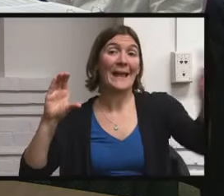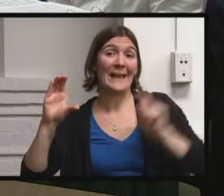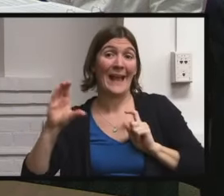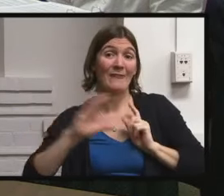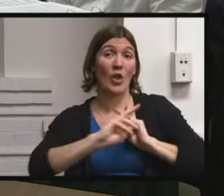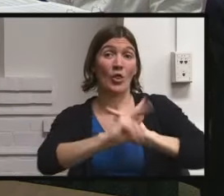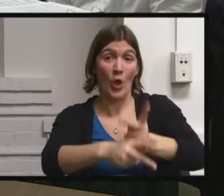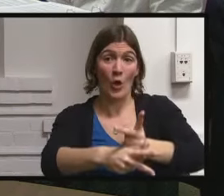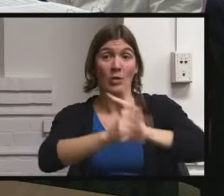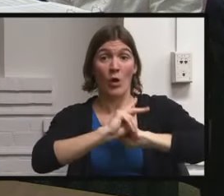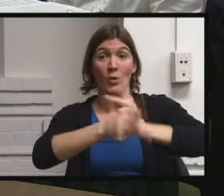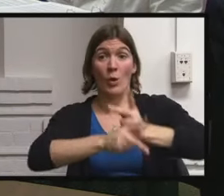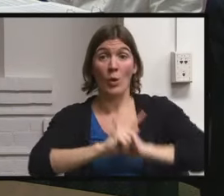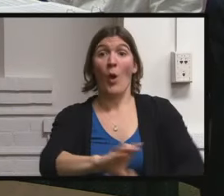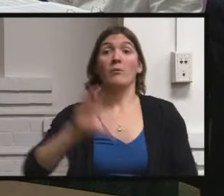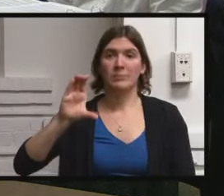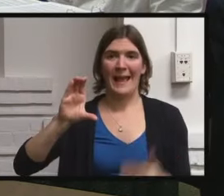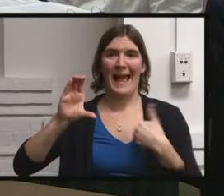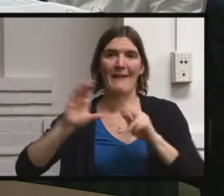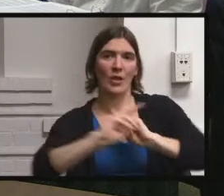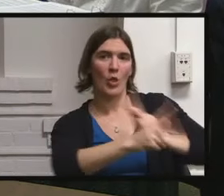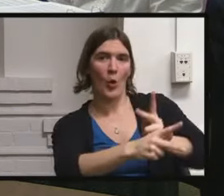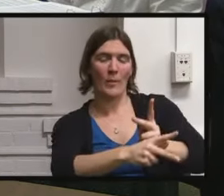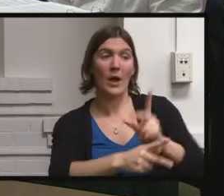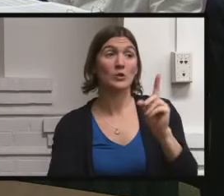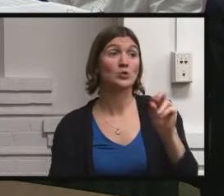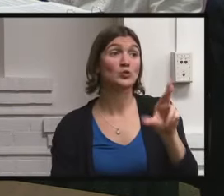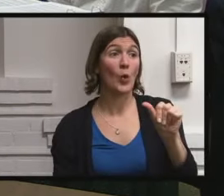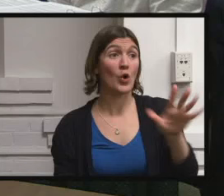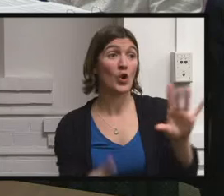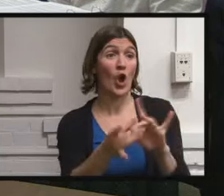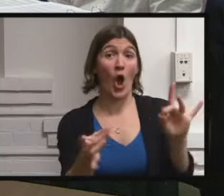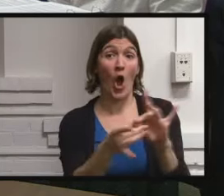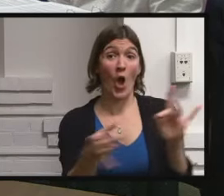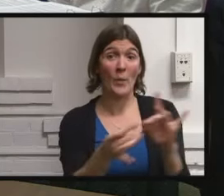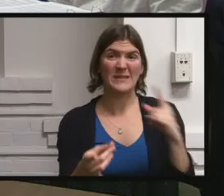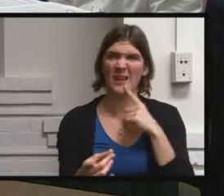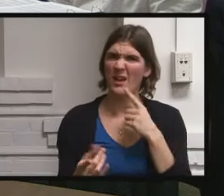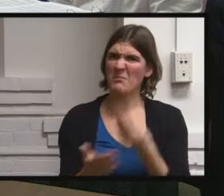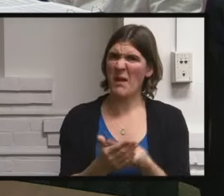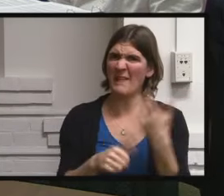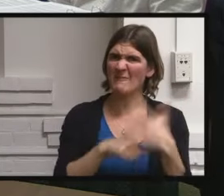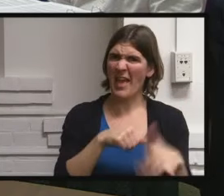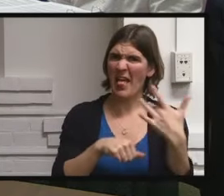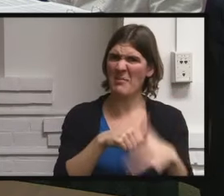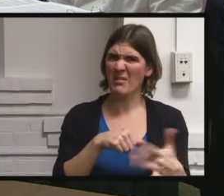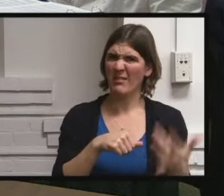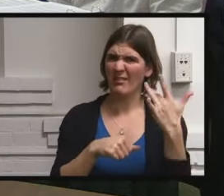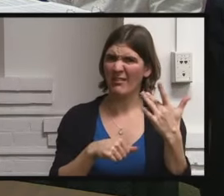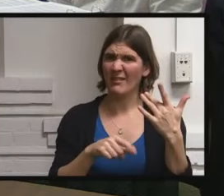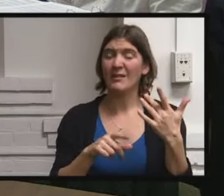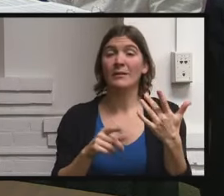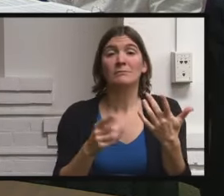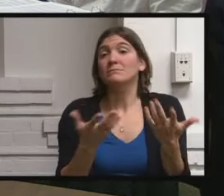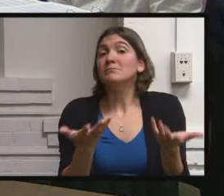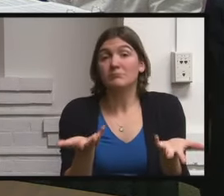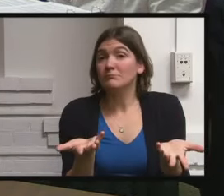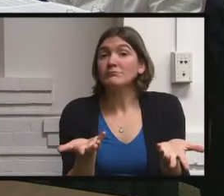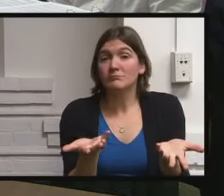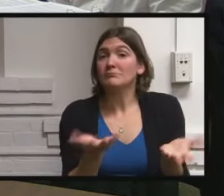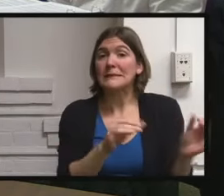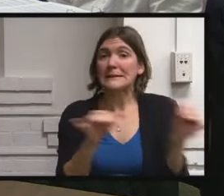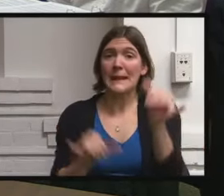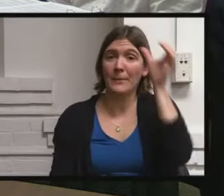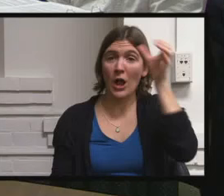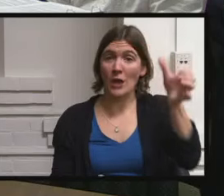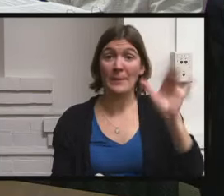out, repaid, and then loaned back out. And I think Dora's comments about available funding apply as much or more